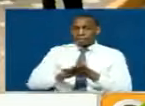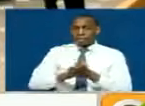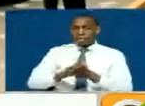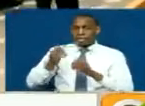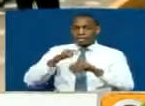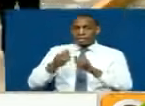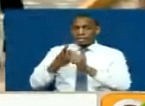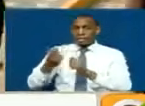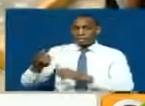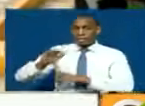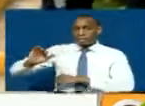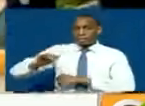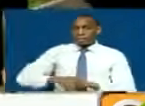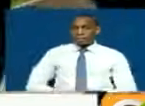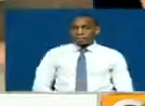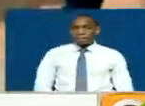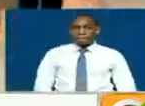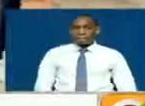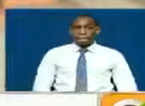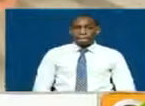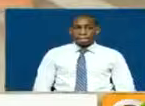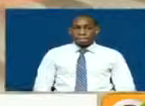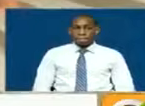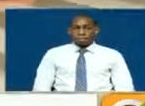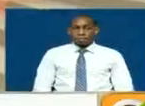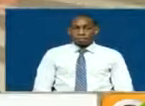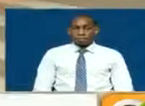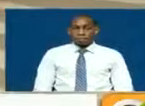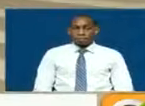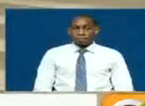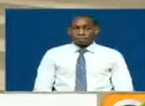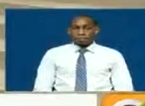under 11 months. Francis Gachuri, Citizen TV.